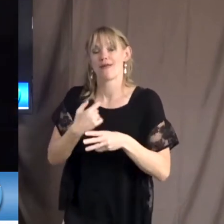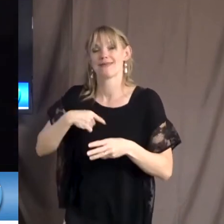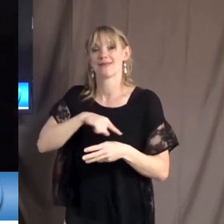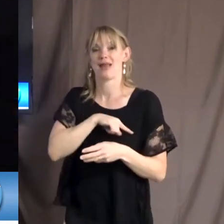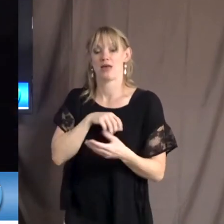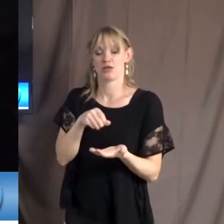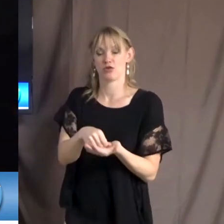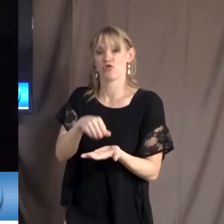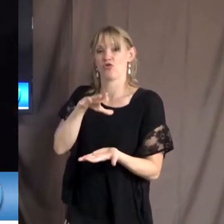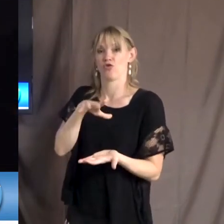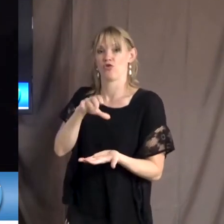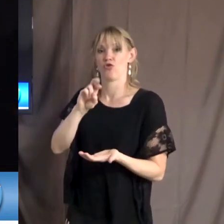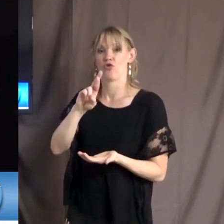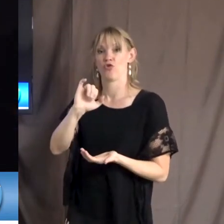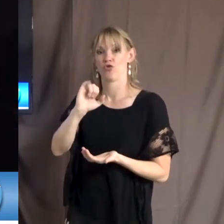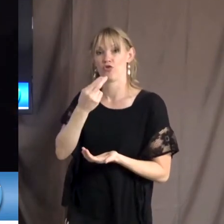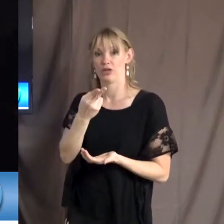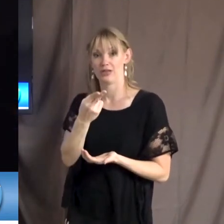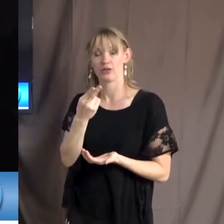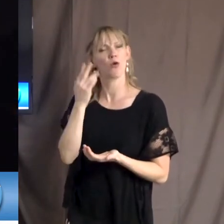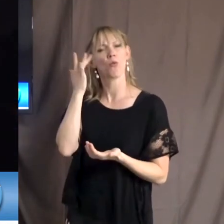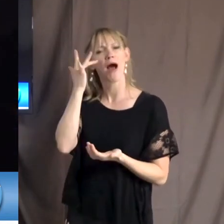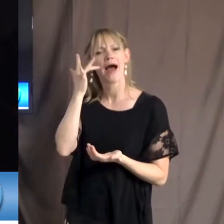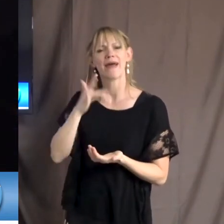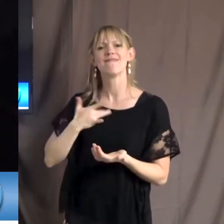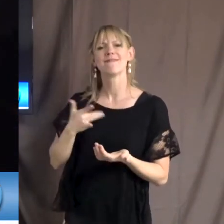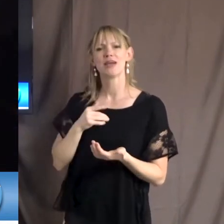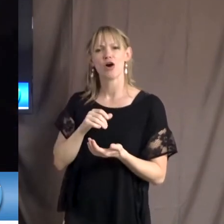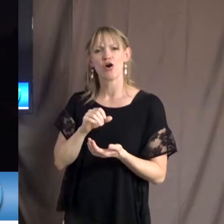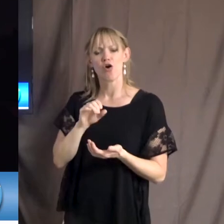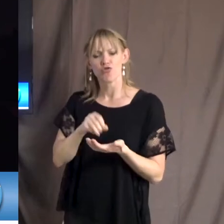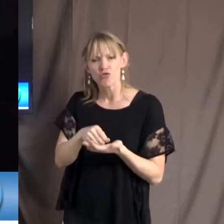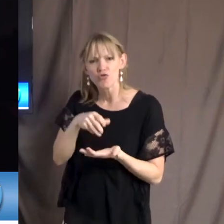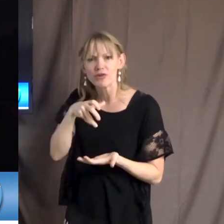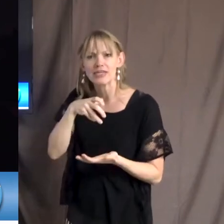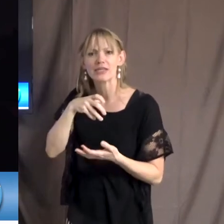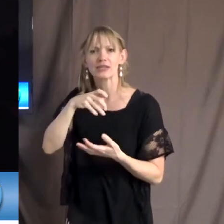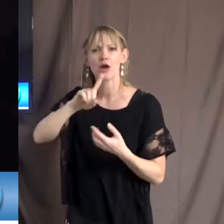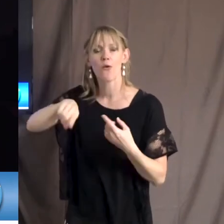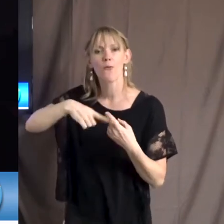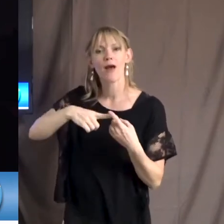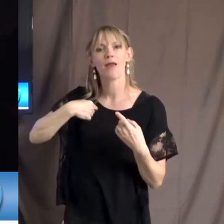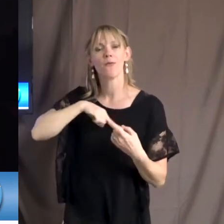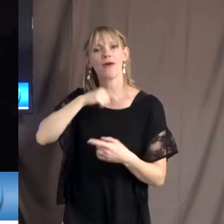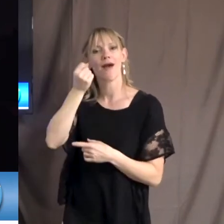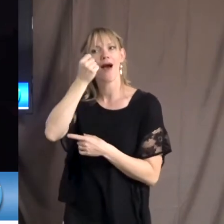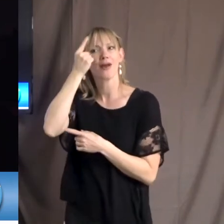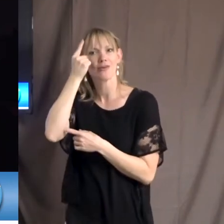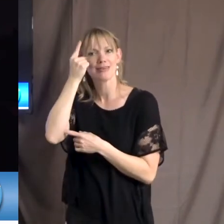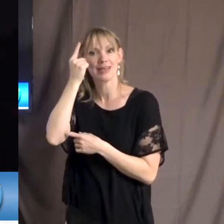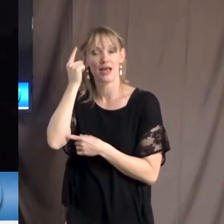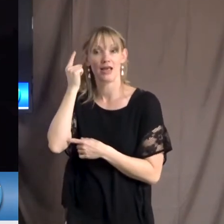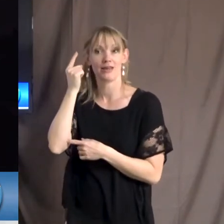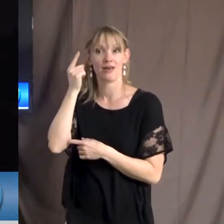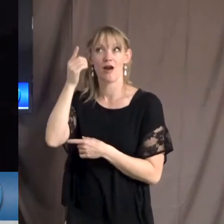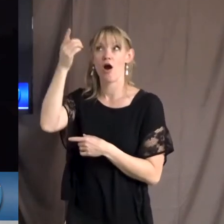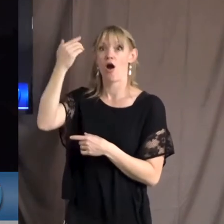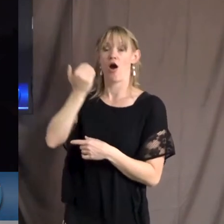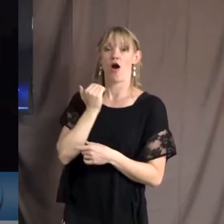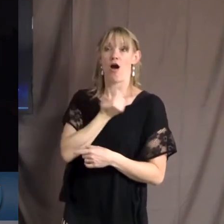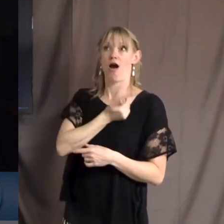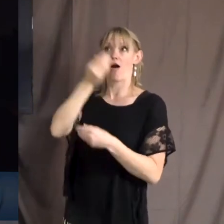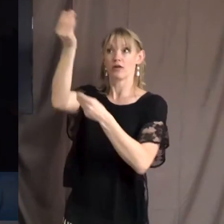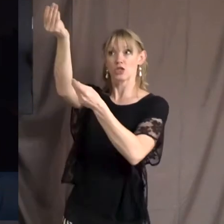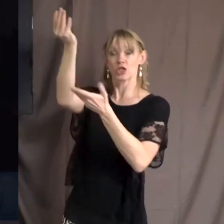that feeling of richness comes when we understand that our source is limitless, that our source